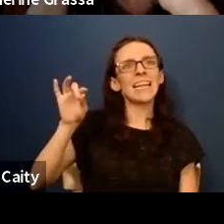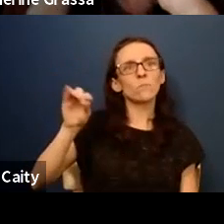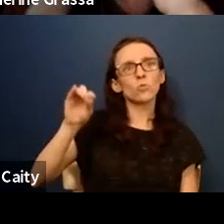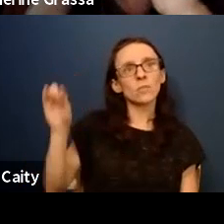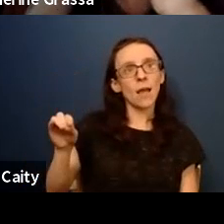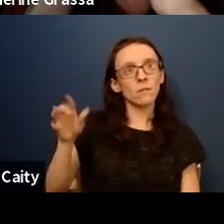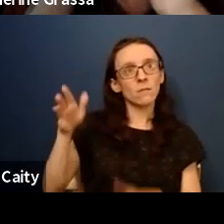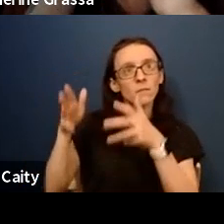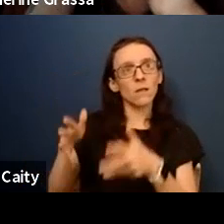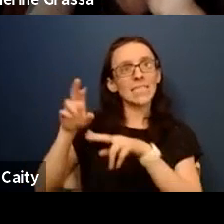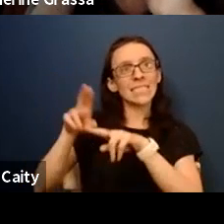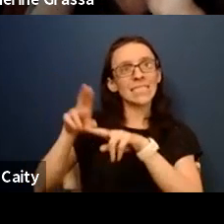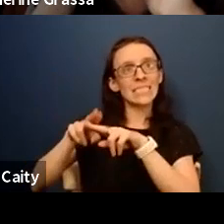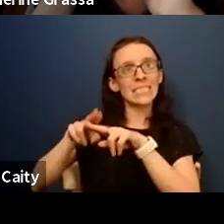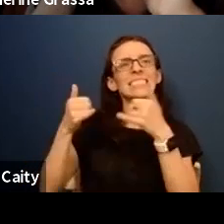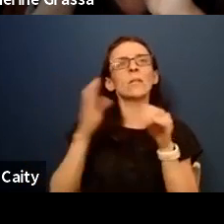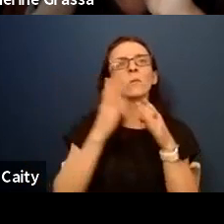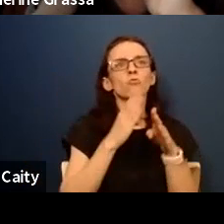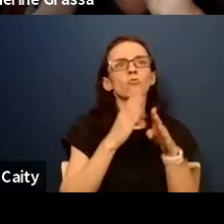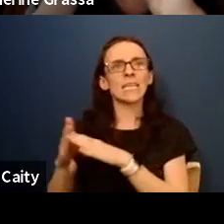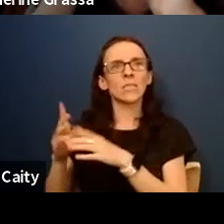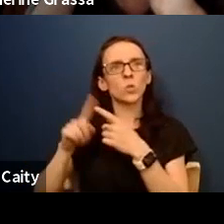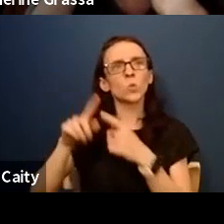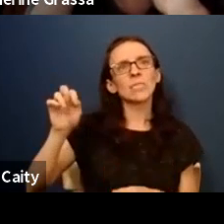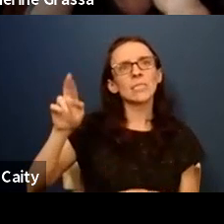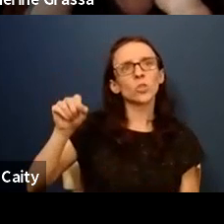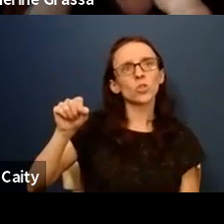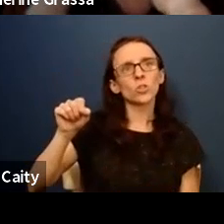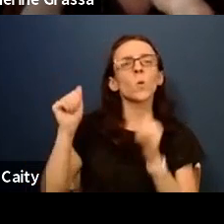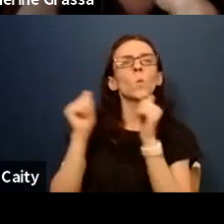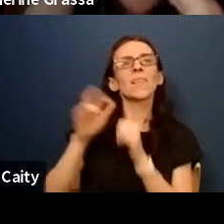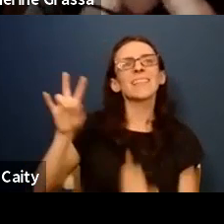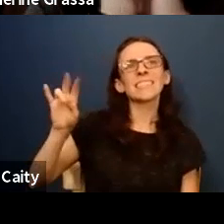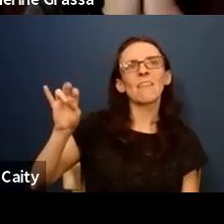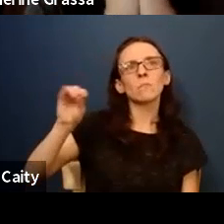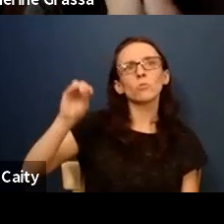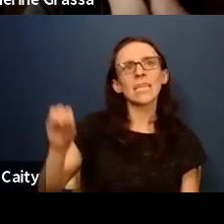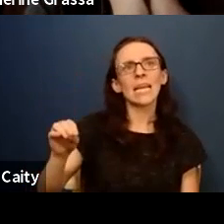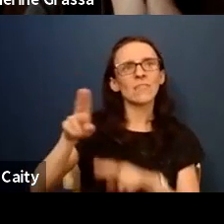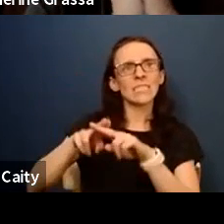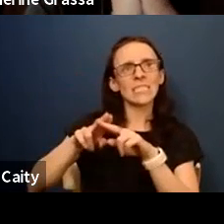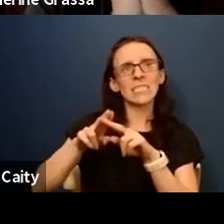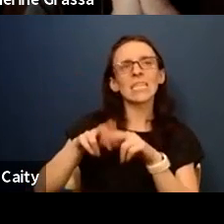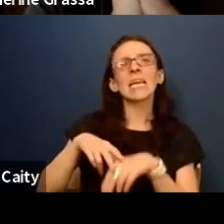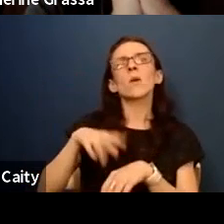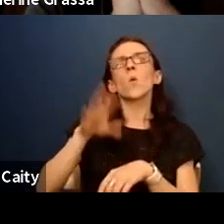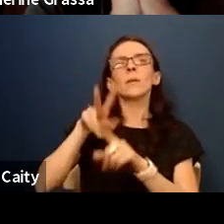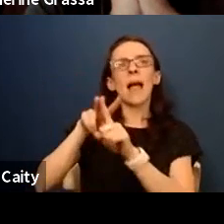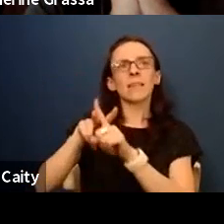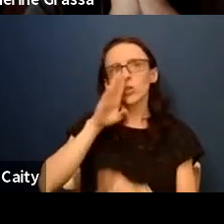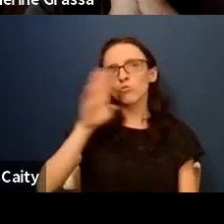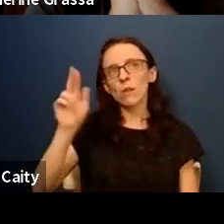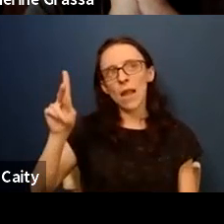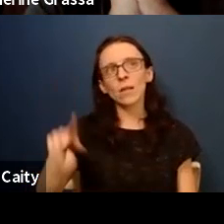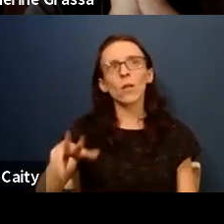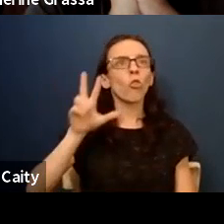seats, still breaking them into tiers with 70% of the seats allocated straight rank, 30%